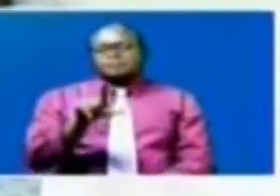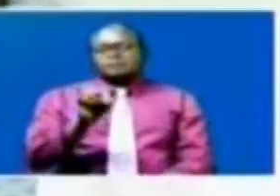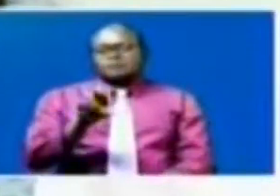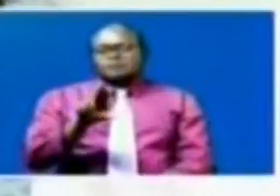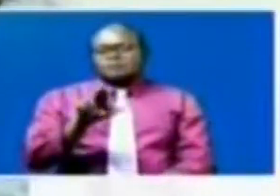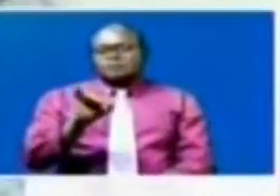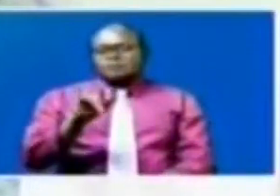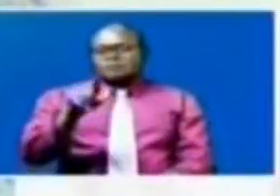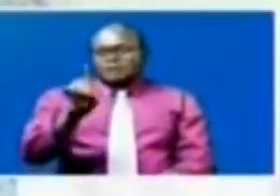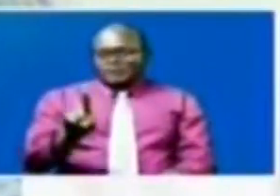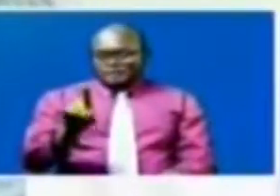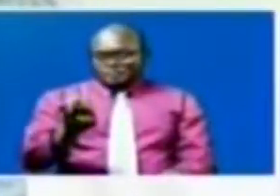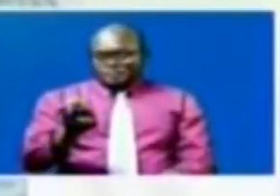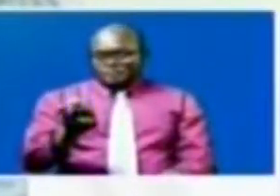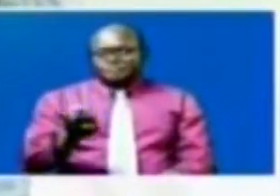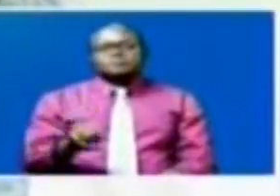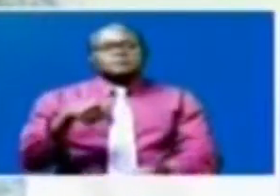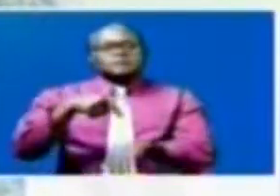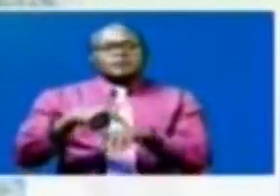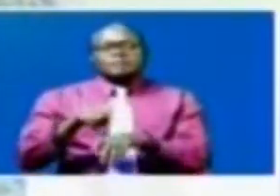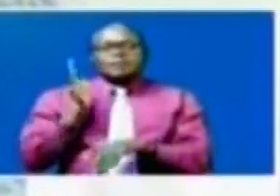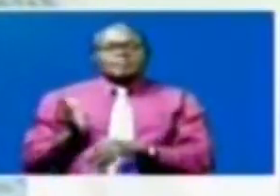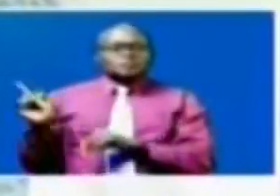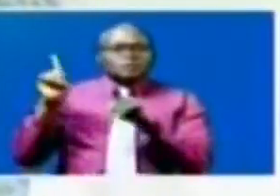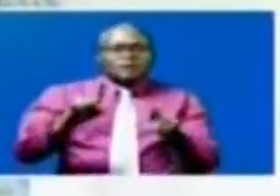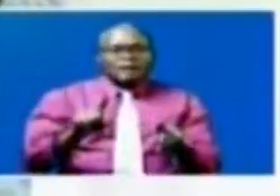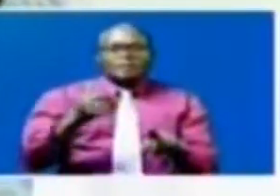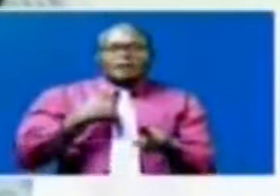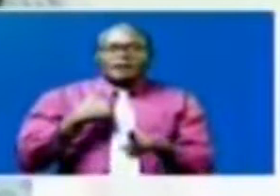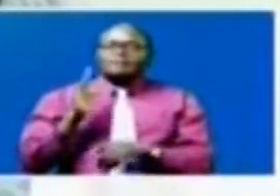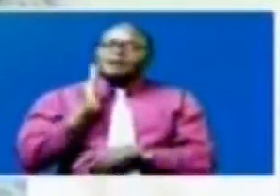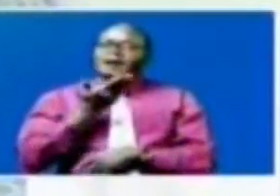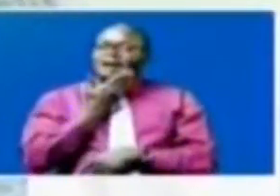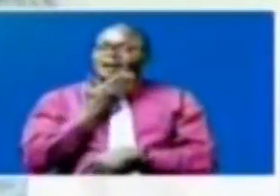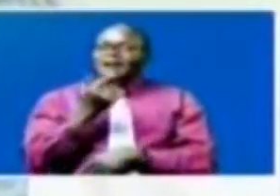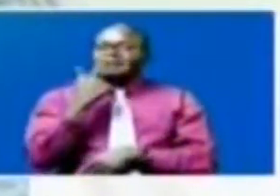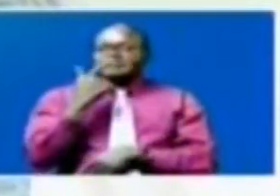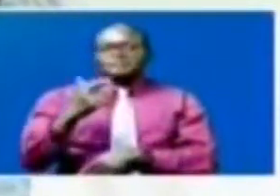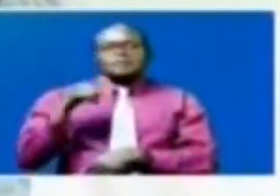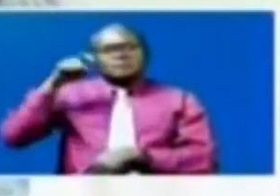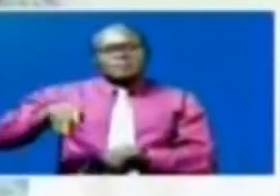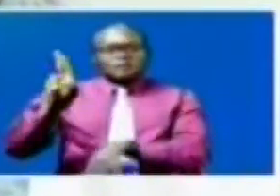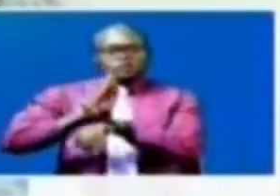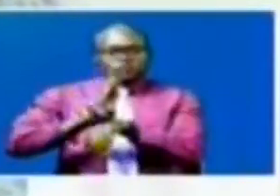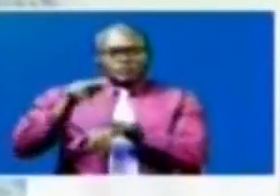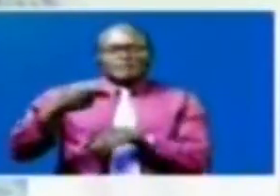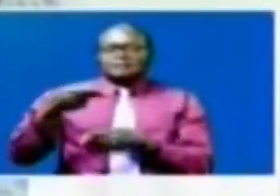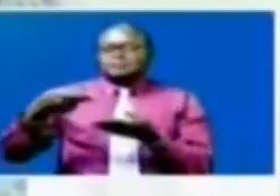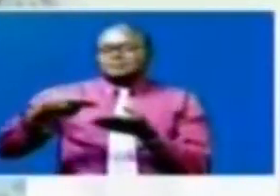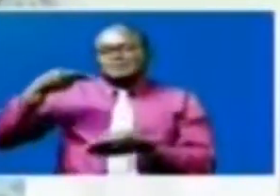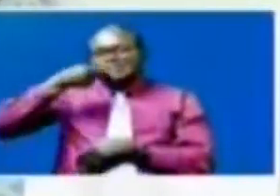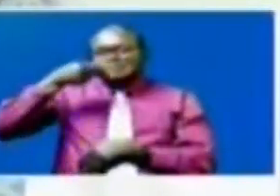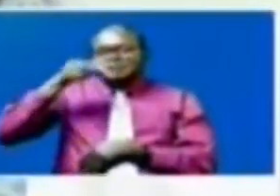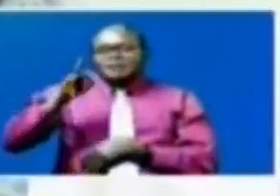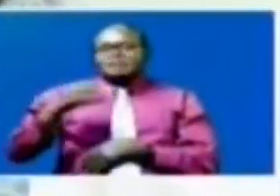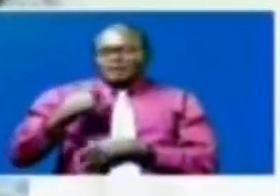topical fluoride. Even when a patient comes to you and they have dental fluorosis, you still have to apply that toothpaste in case they